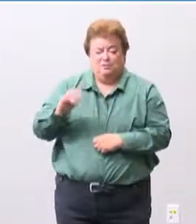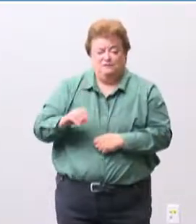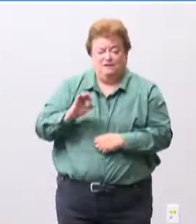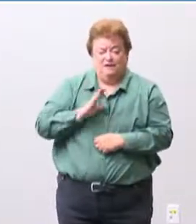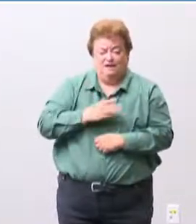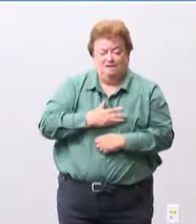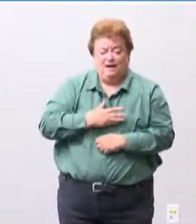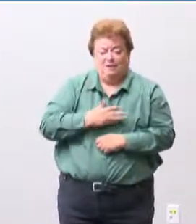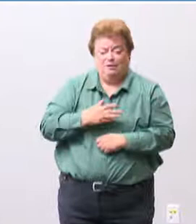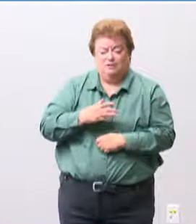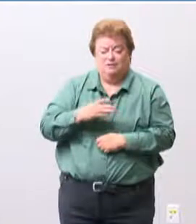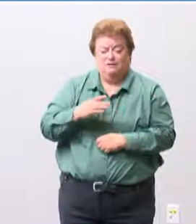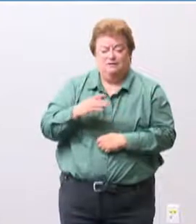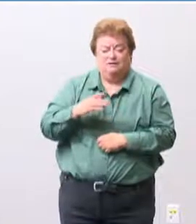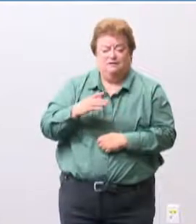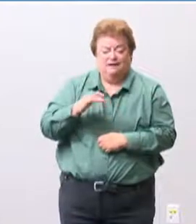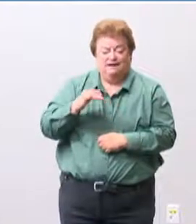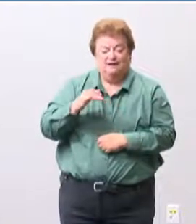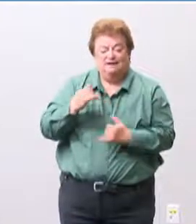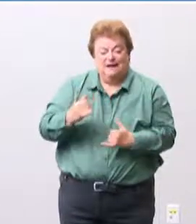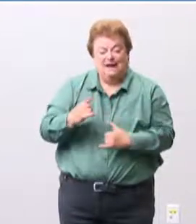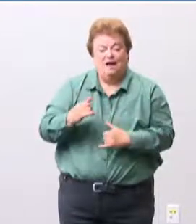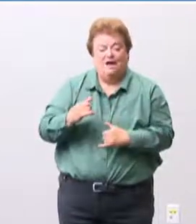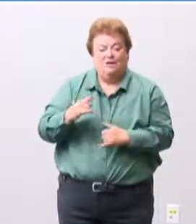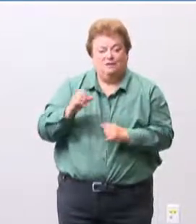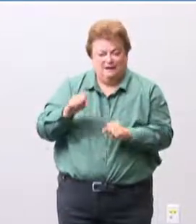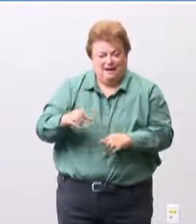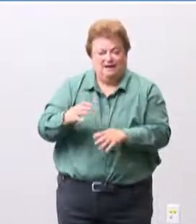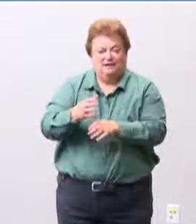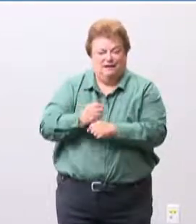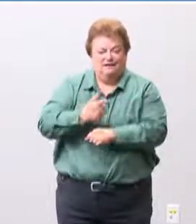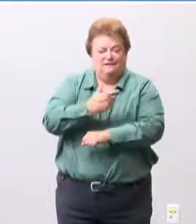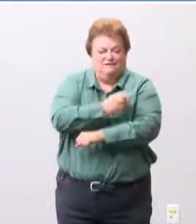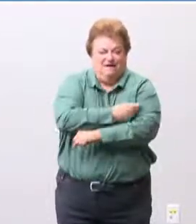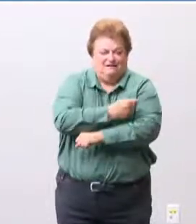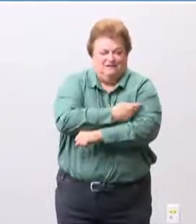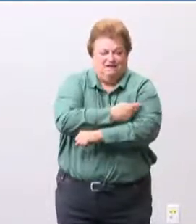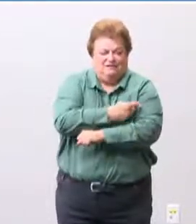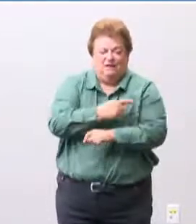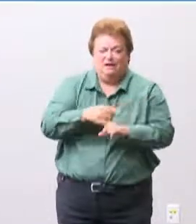now eligible for COVID vaccine, but we